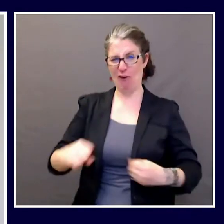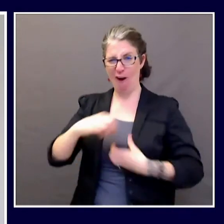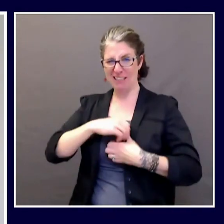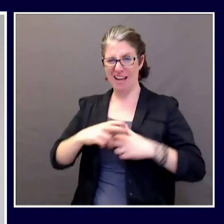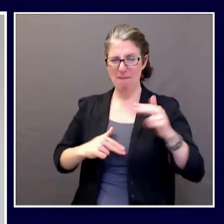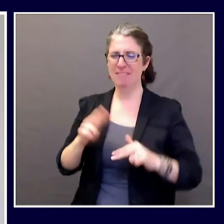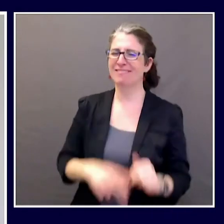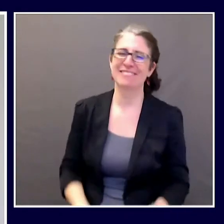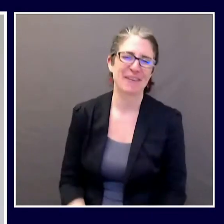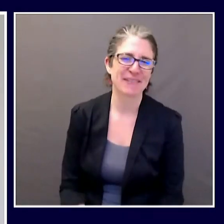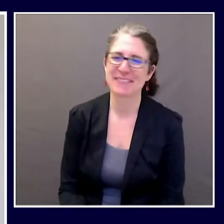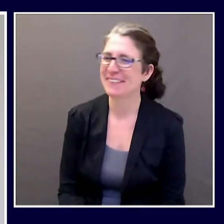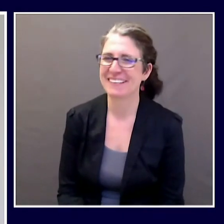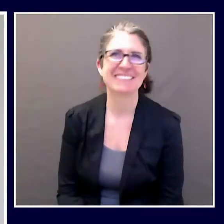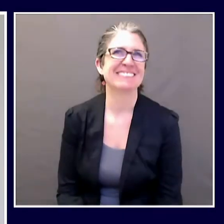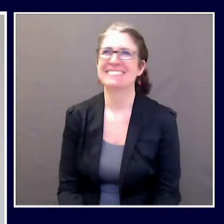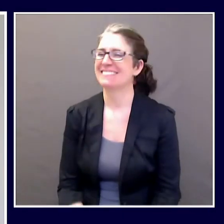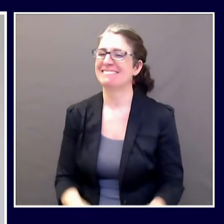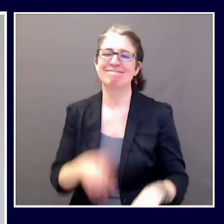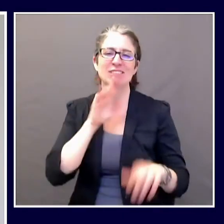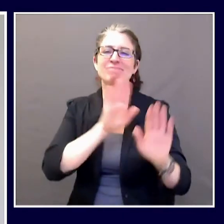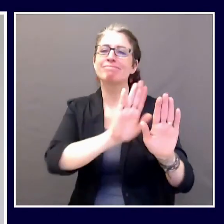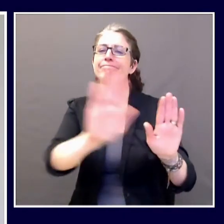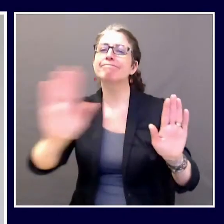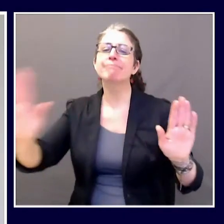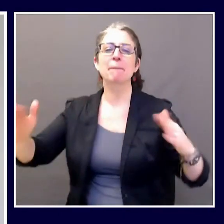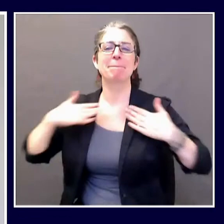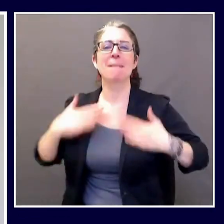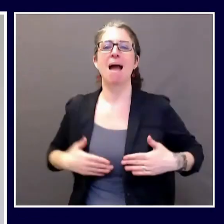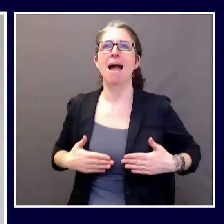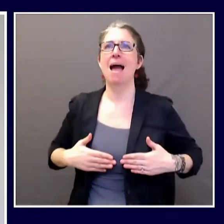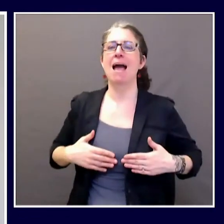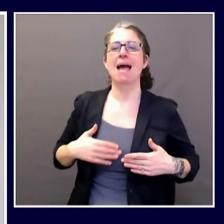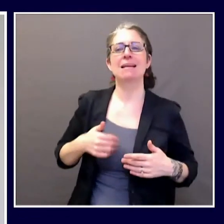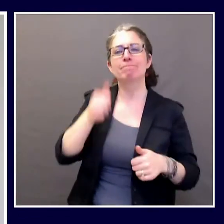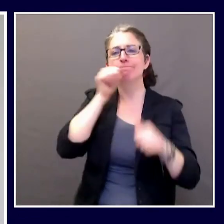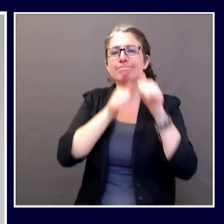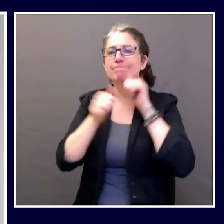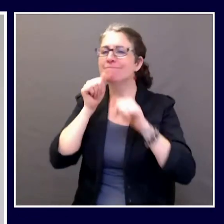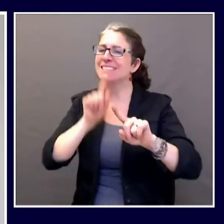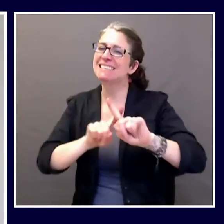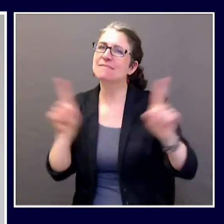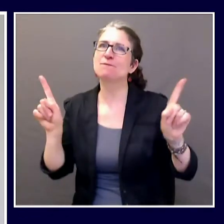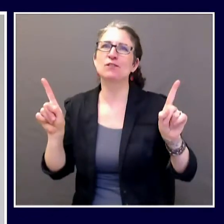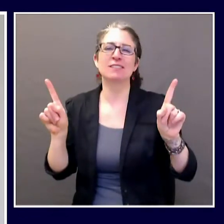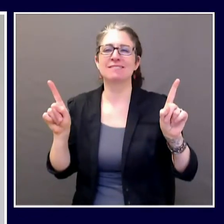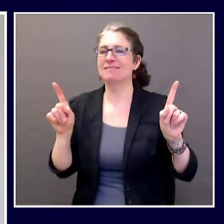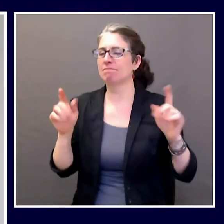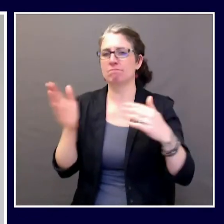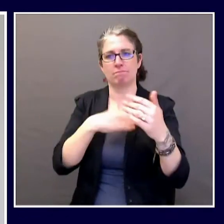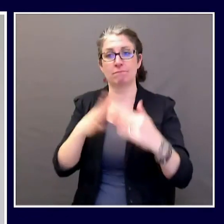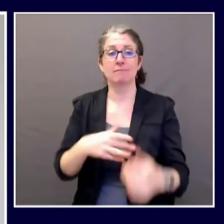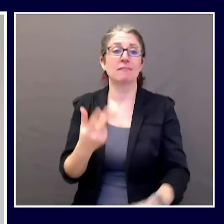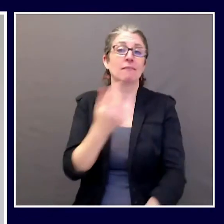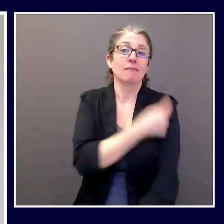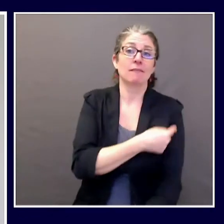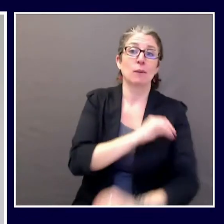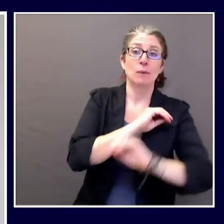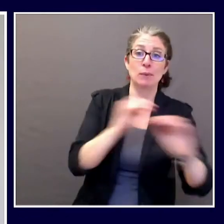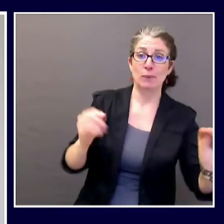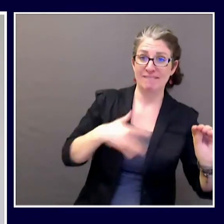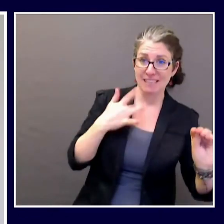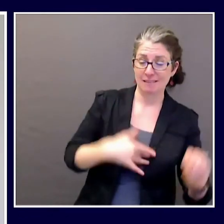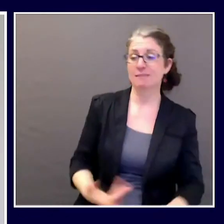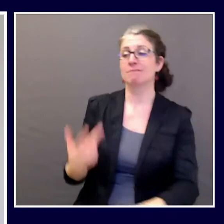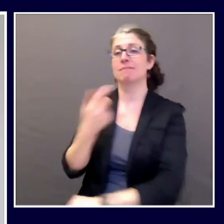immunological reasons. They do not signify that you are getting the maximal or suboptimal benefit of the vaccine. What matters is that